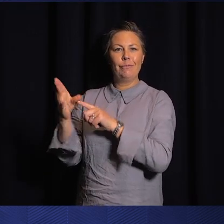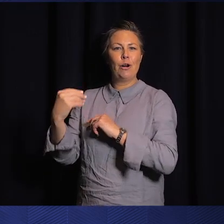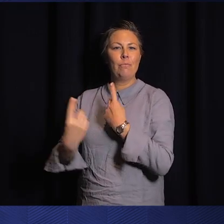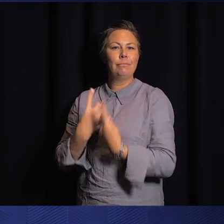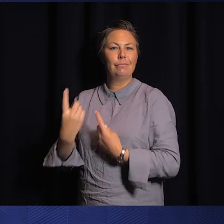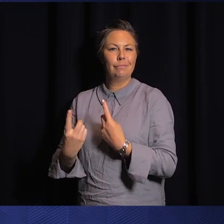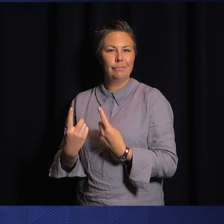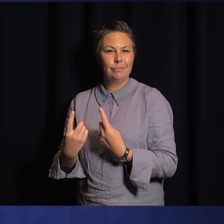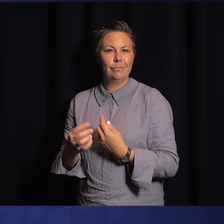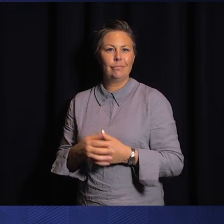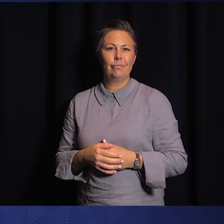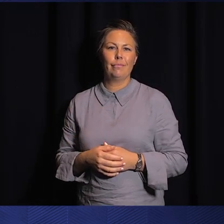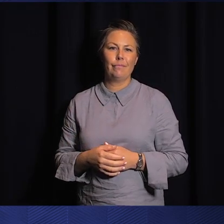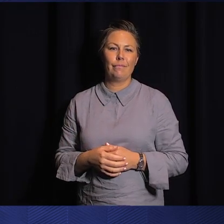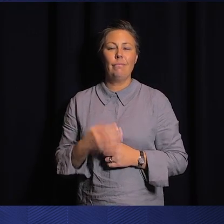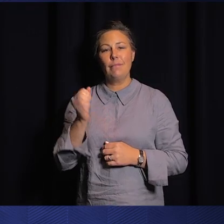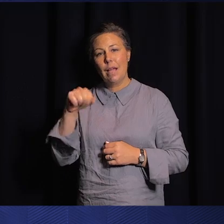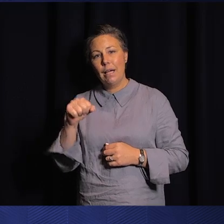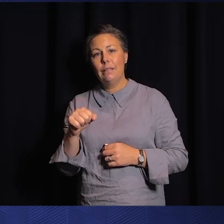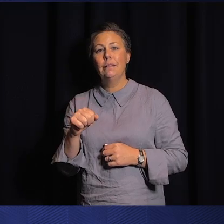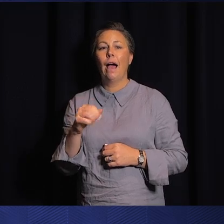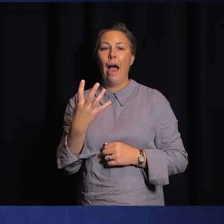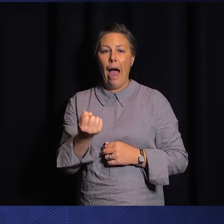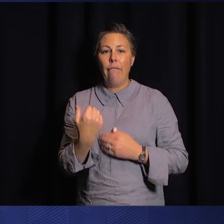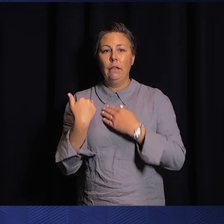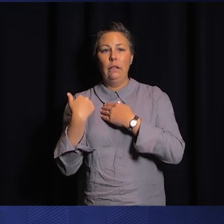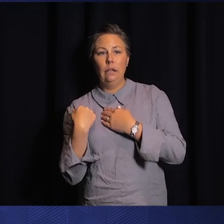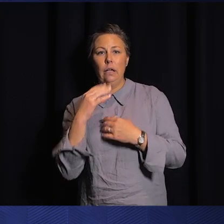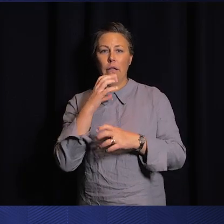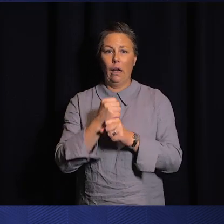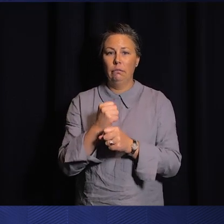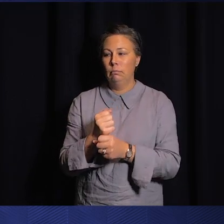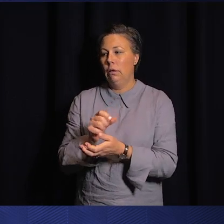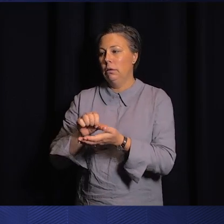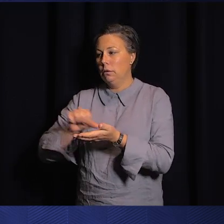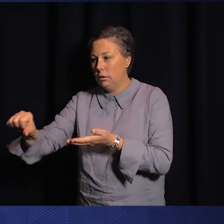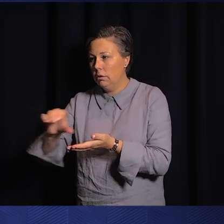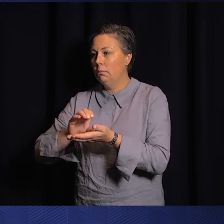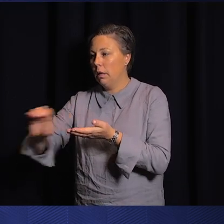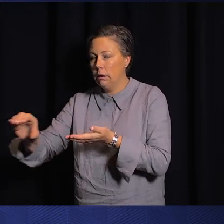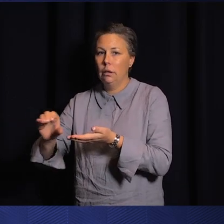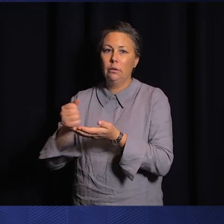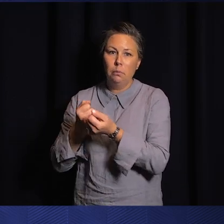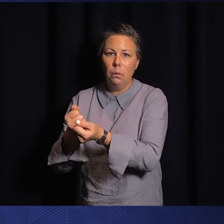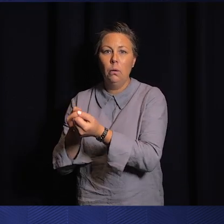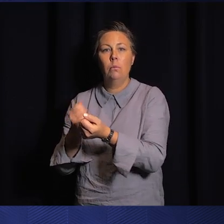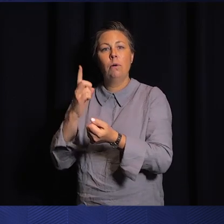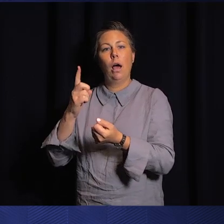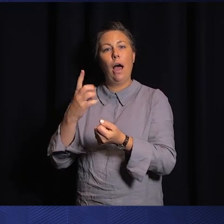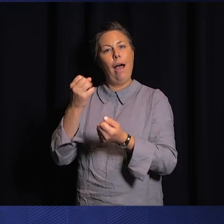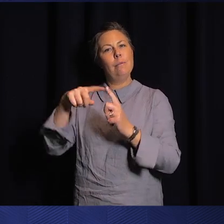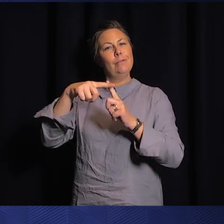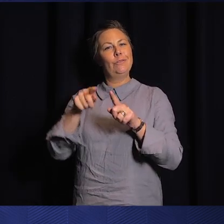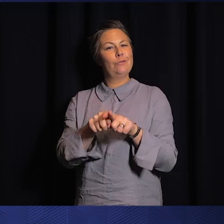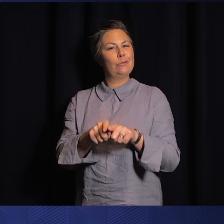cause some burdens to the government. So that was the reason and the issue around that